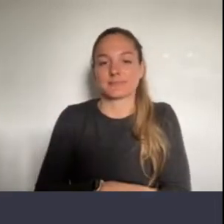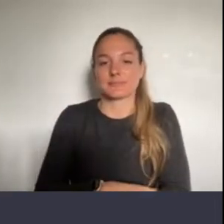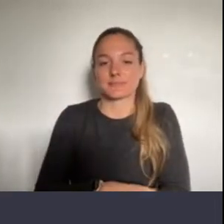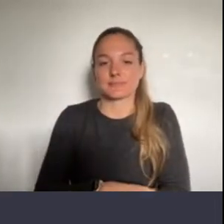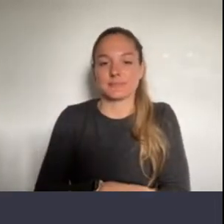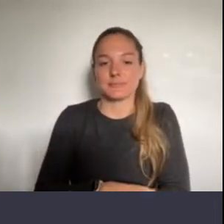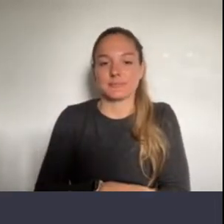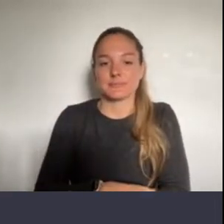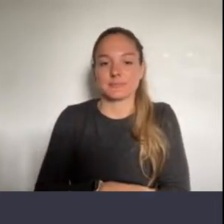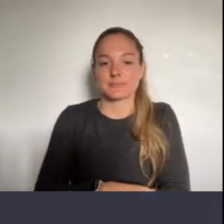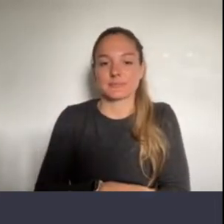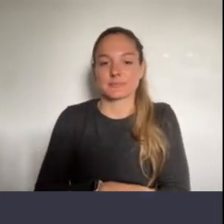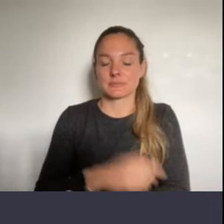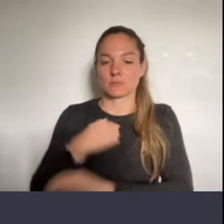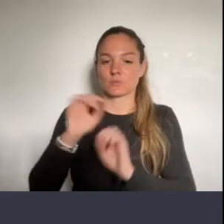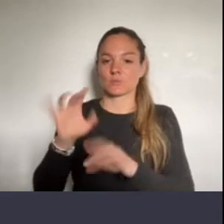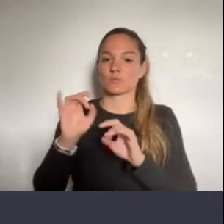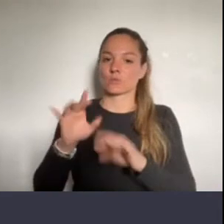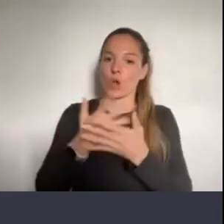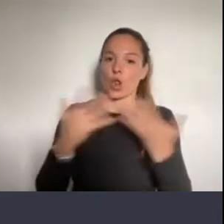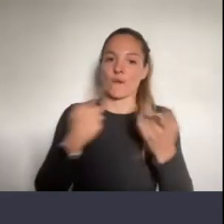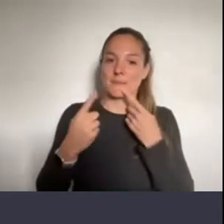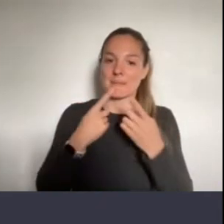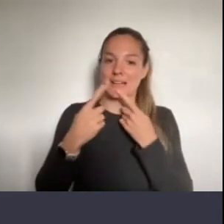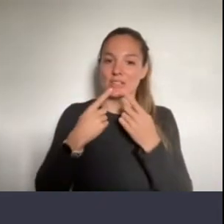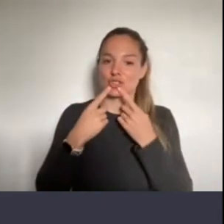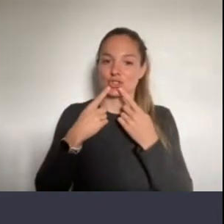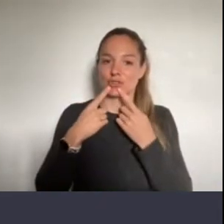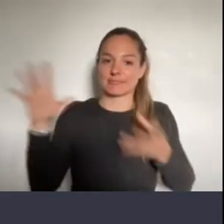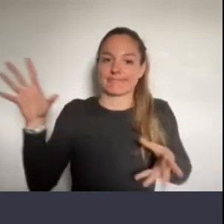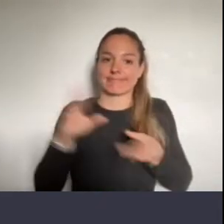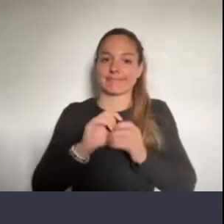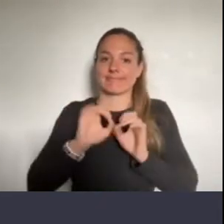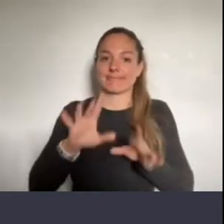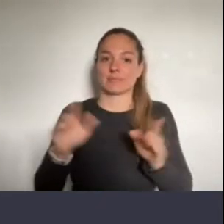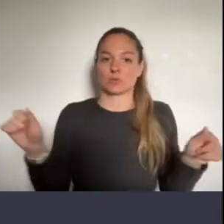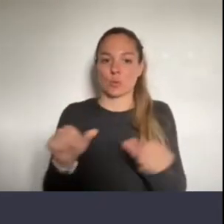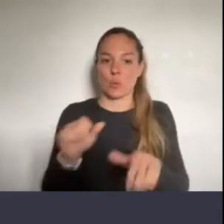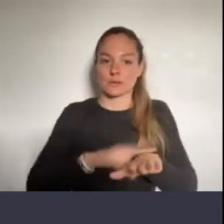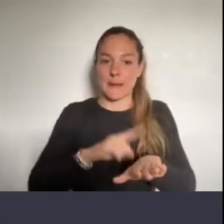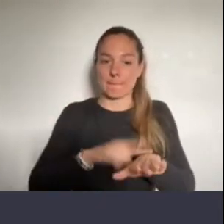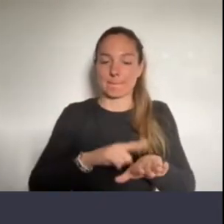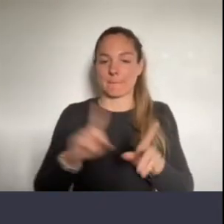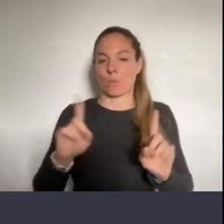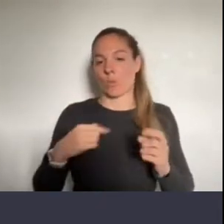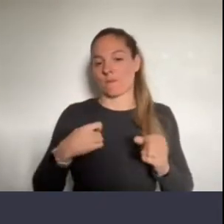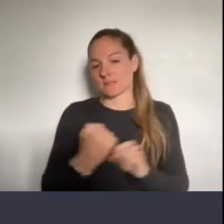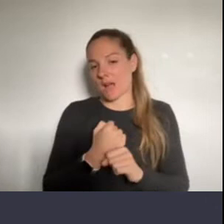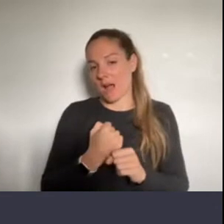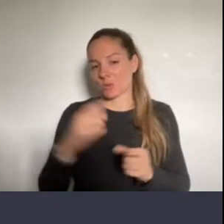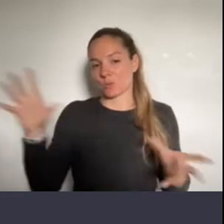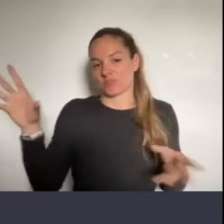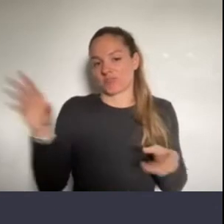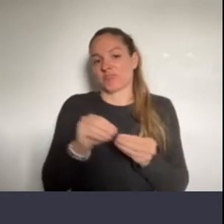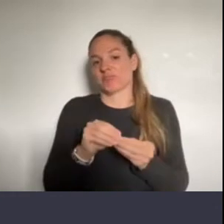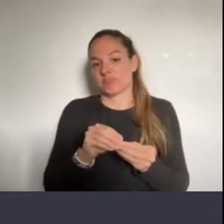I'm conscious of giving a lot of information there in a very short space of time. So what we've managed to do is to conclude this